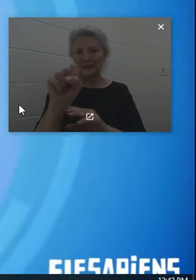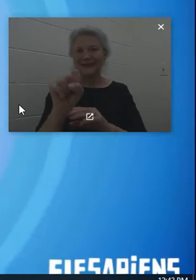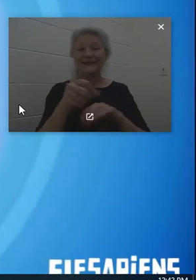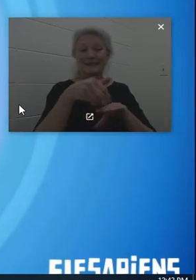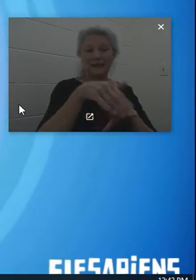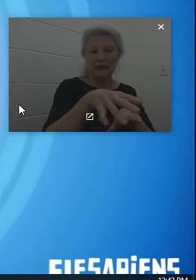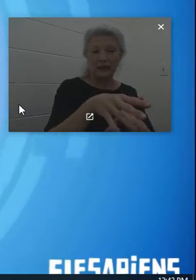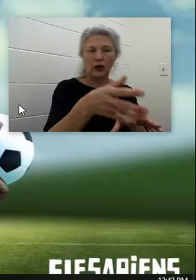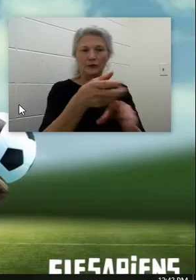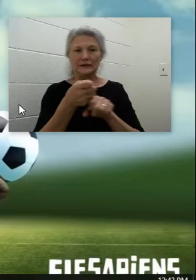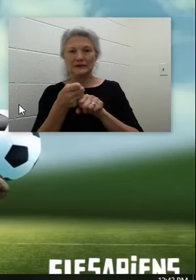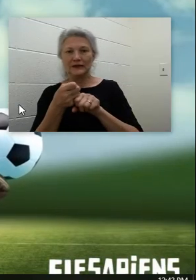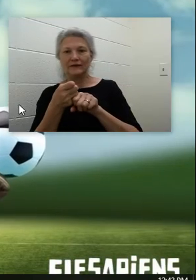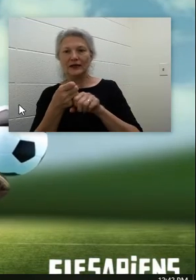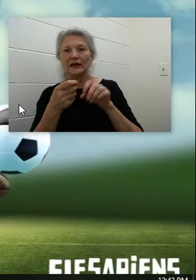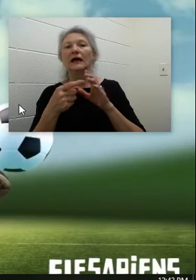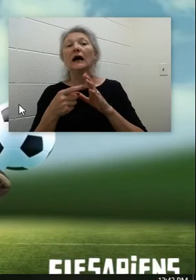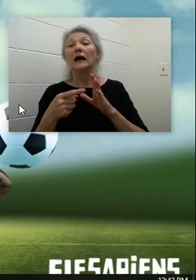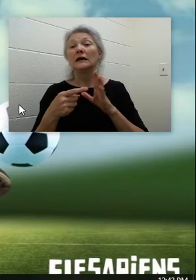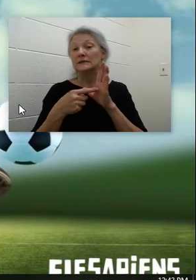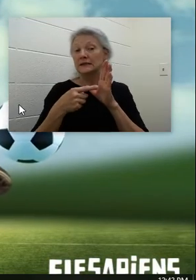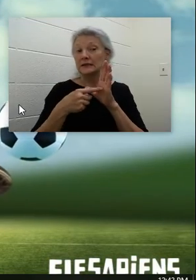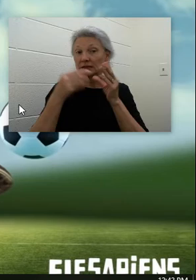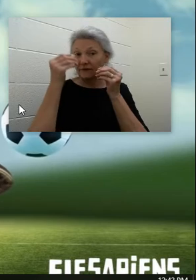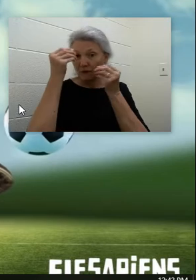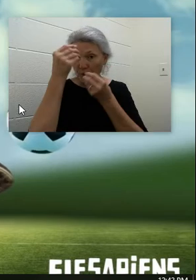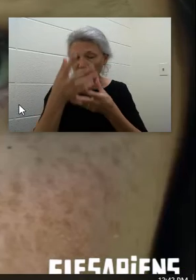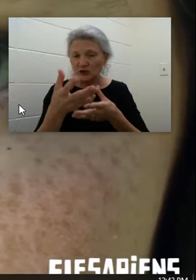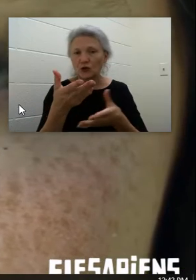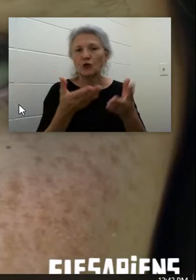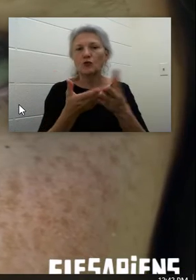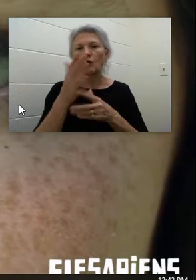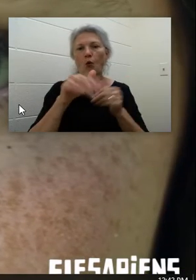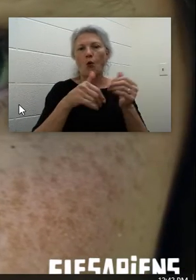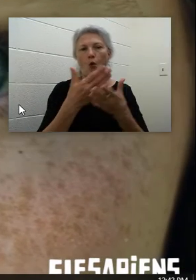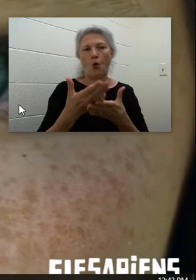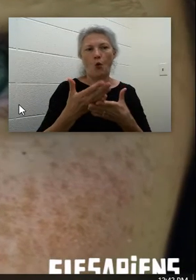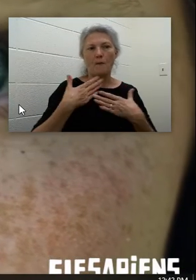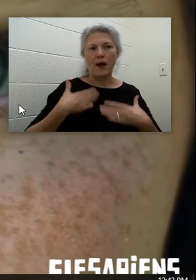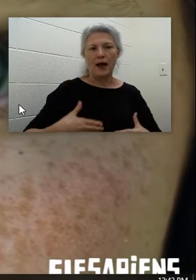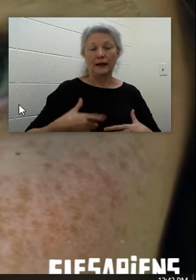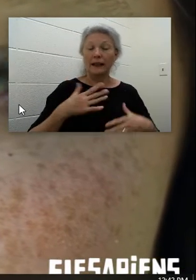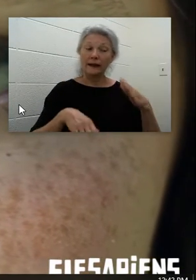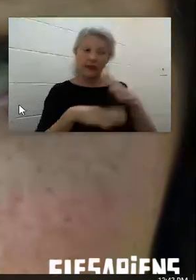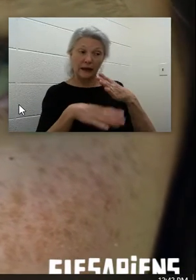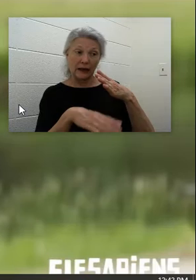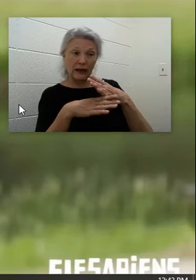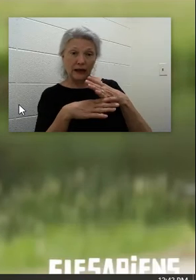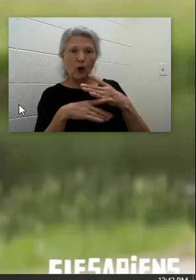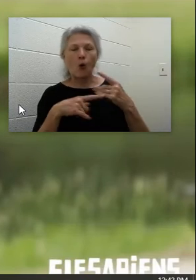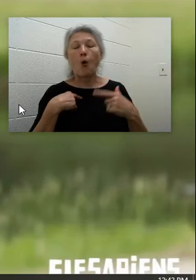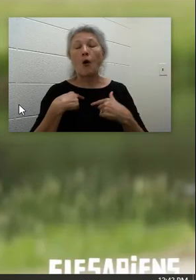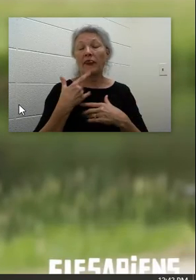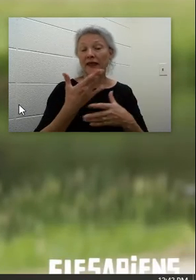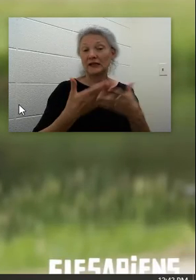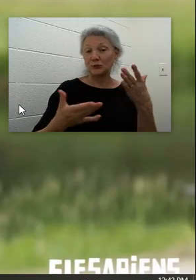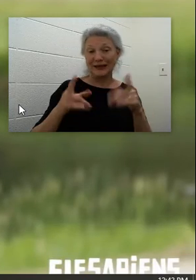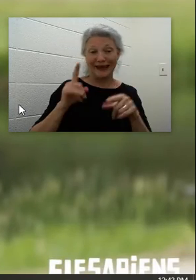the entire body. Voluntary actions such as kicking a ball, and involuntary actions such as blinking or